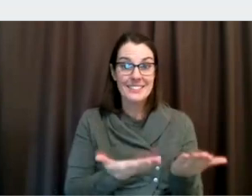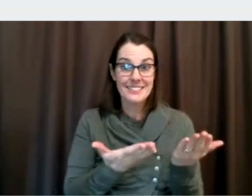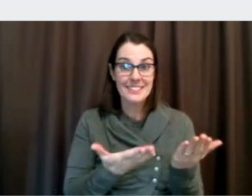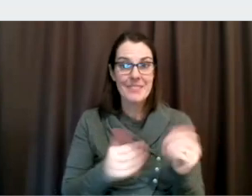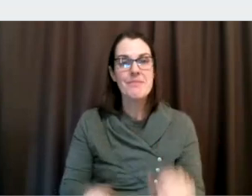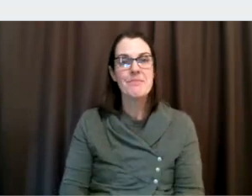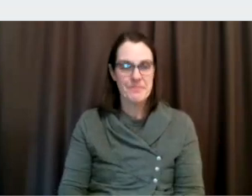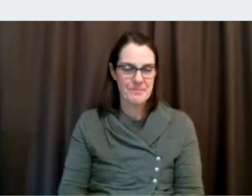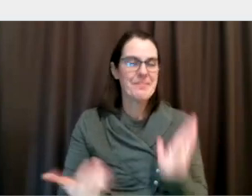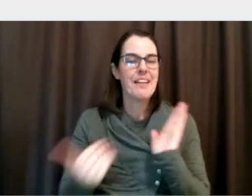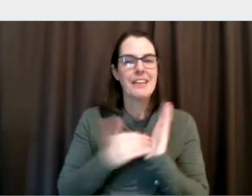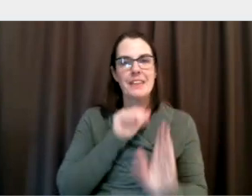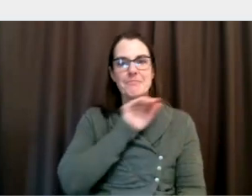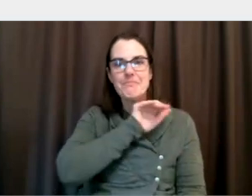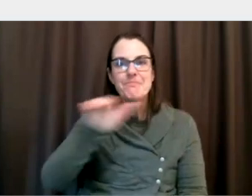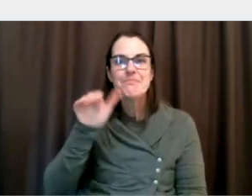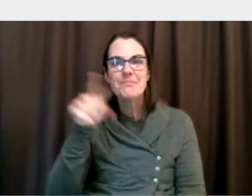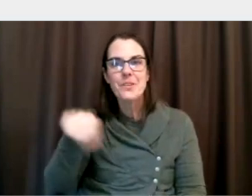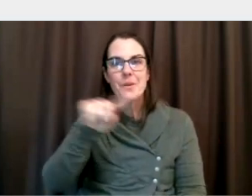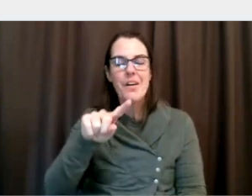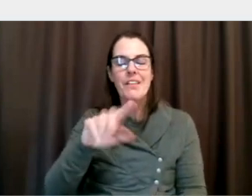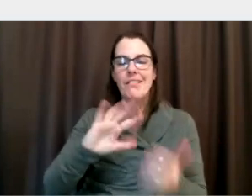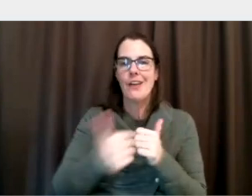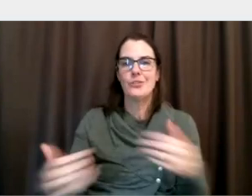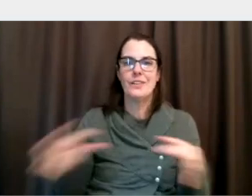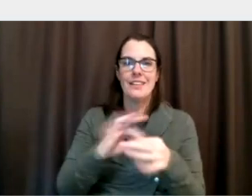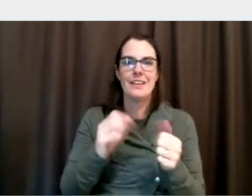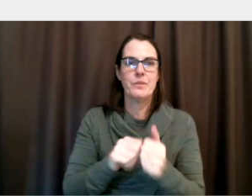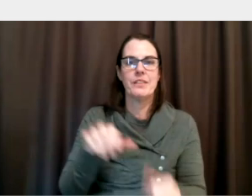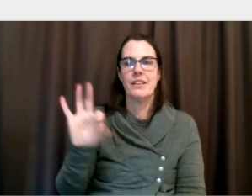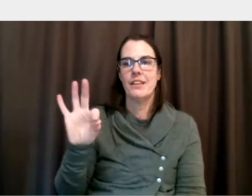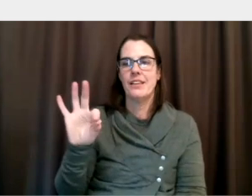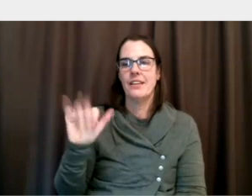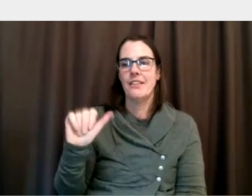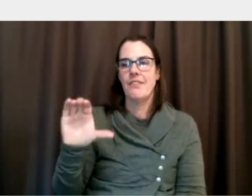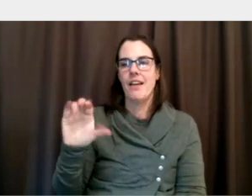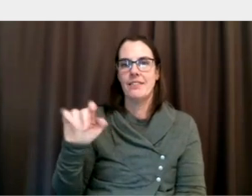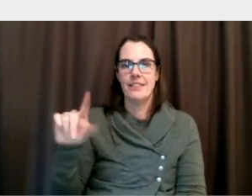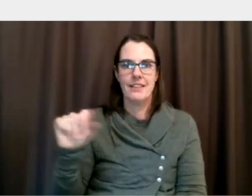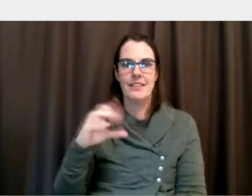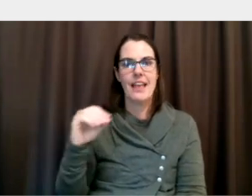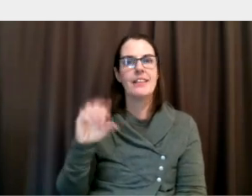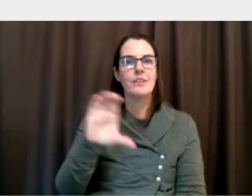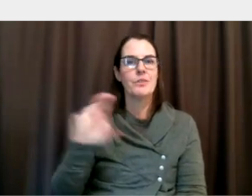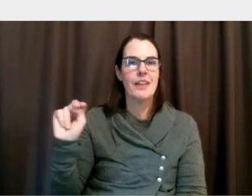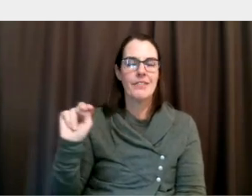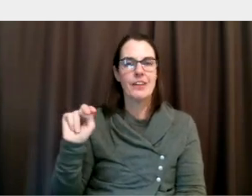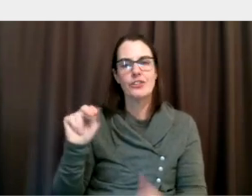just wanted to remind folks of how to connect with FactNet and the Community Navigators Initiative and all the resources we have